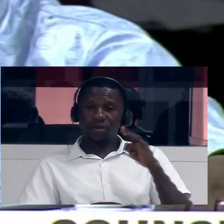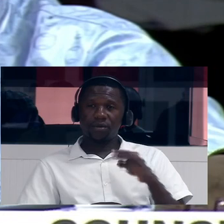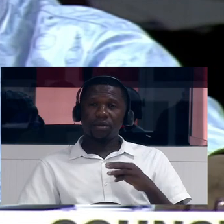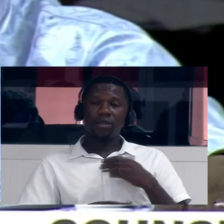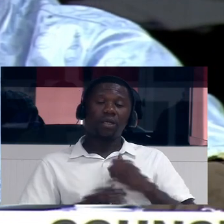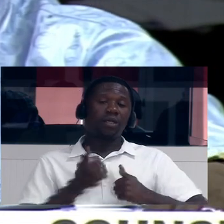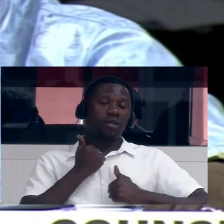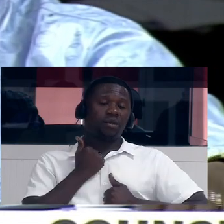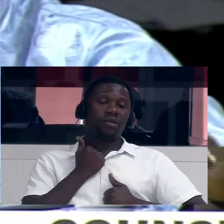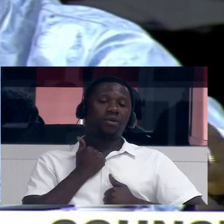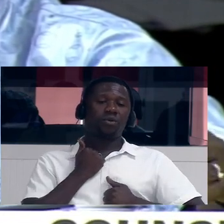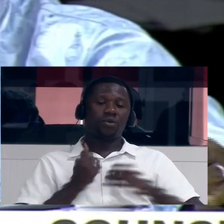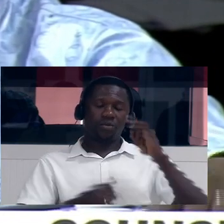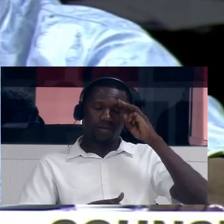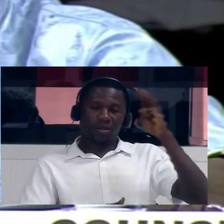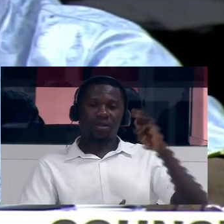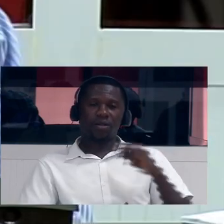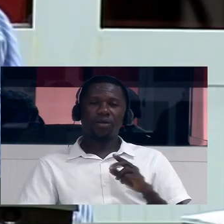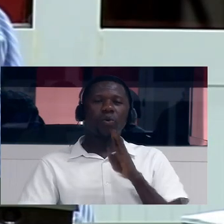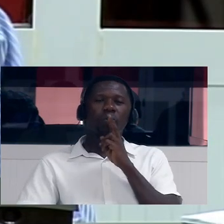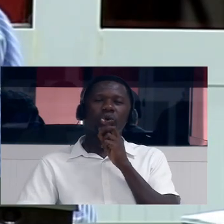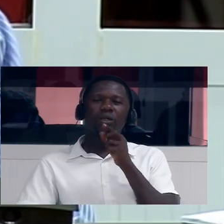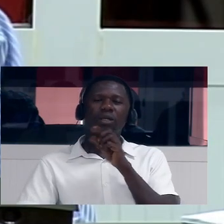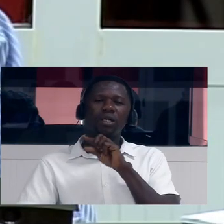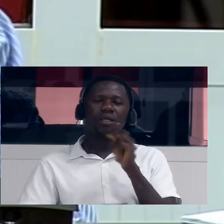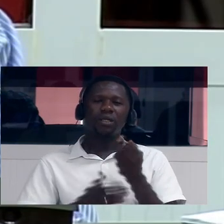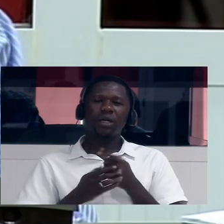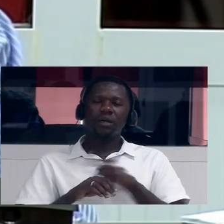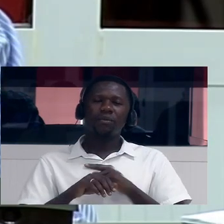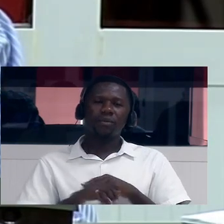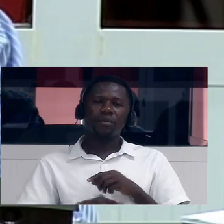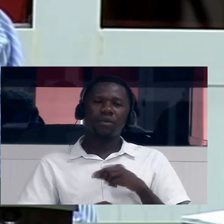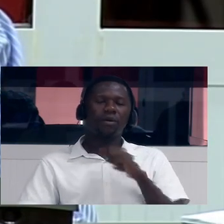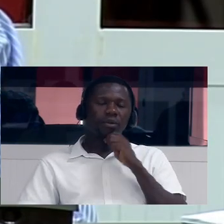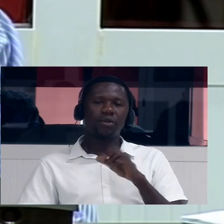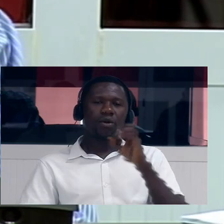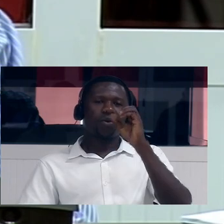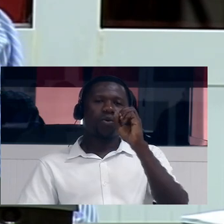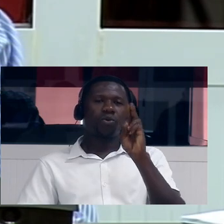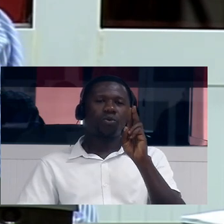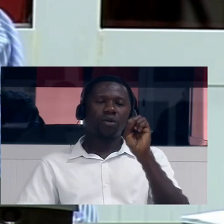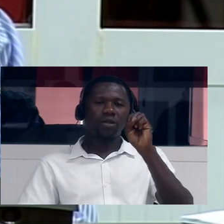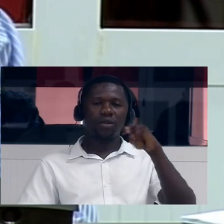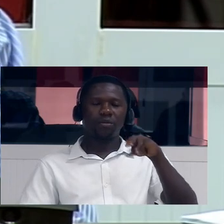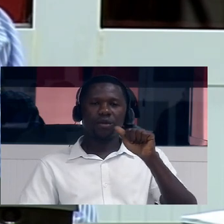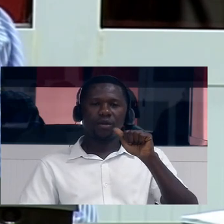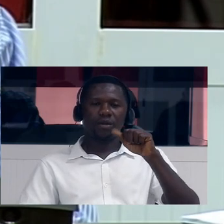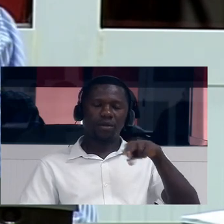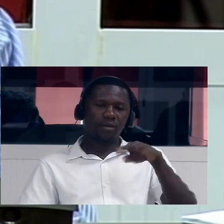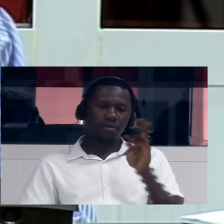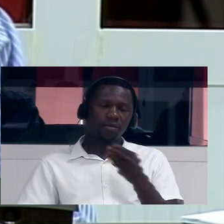The Interior Minister. And who was he at the time? Mr. Usman Baji. Was that normal?